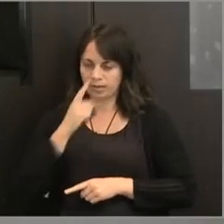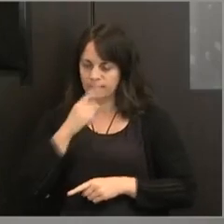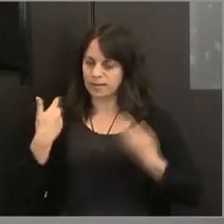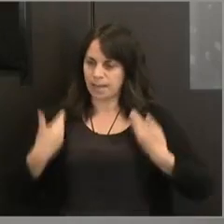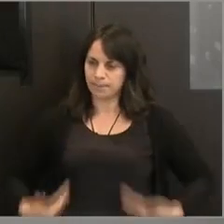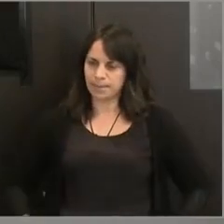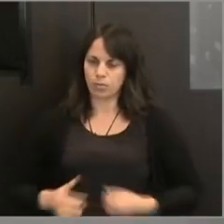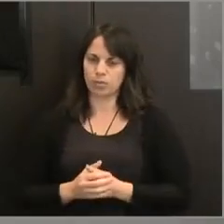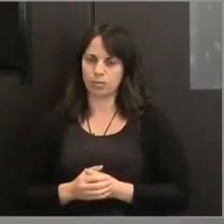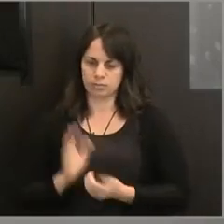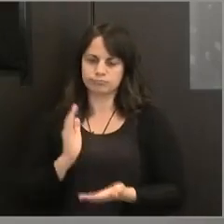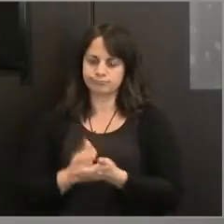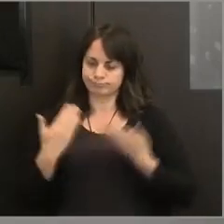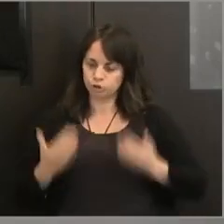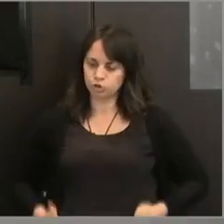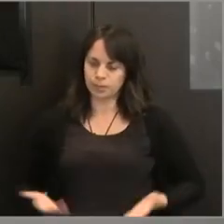Indigenous peoples around the world.